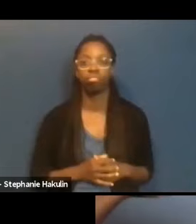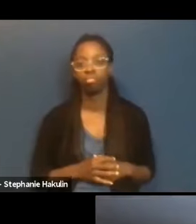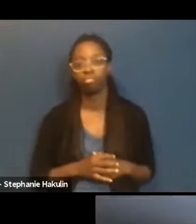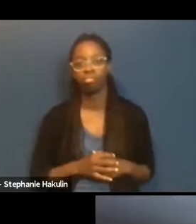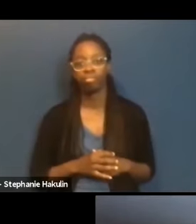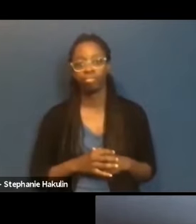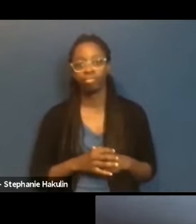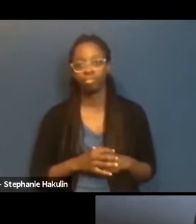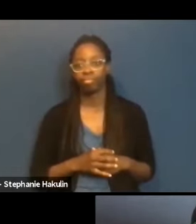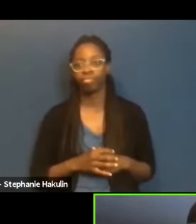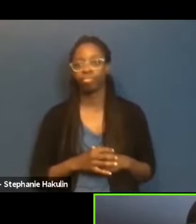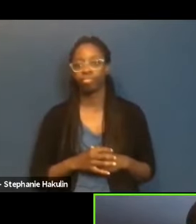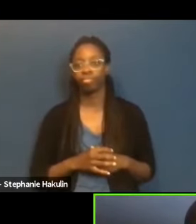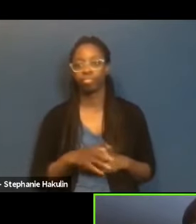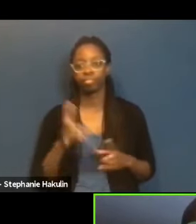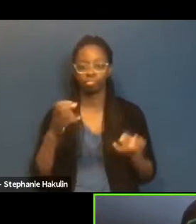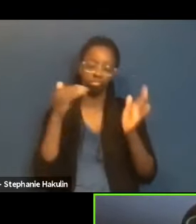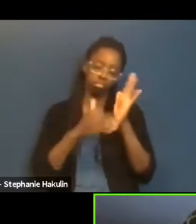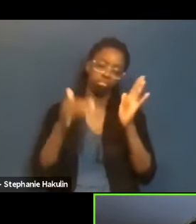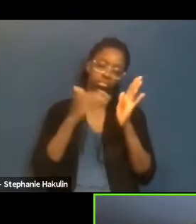Comrades is ready. Yo.